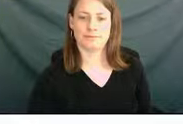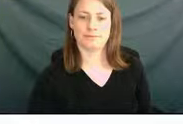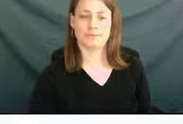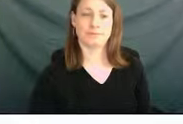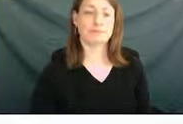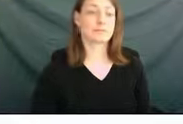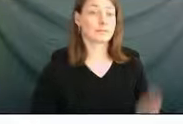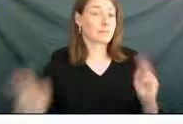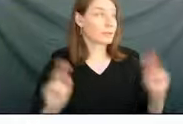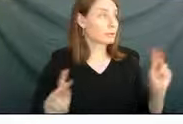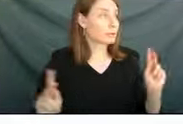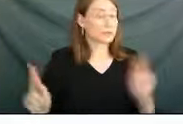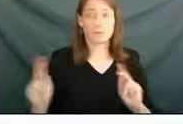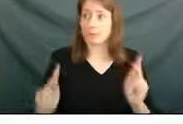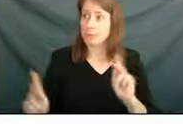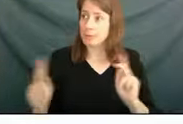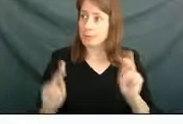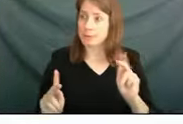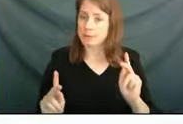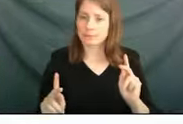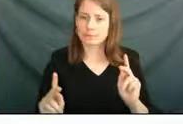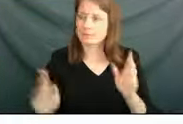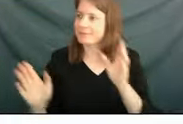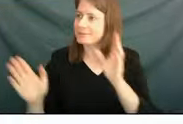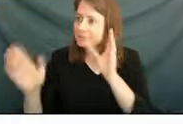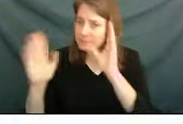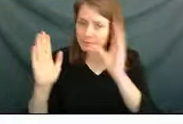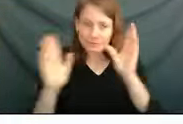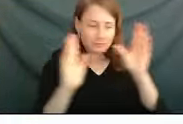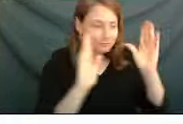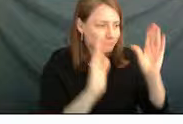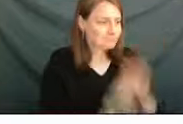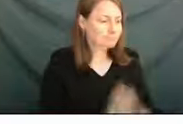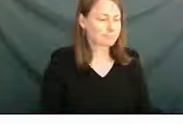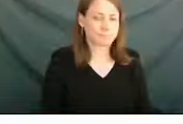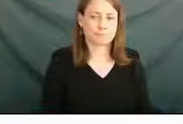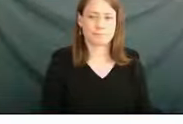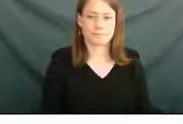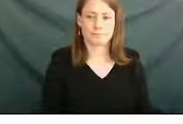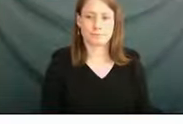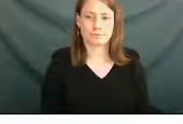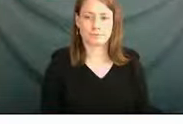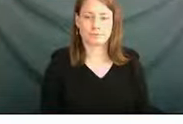So listening, pay attention. Oh, yeah. You're looking for capitals?